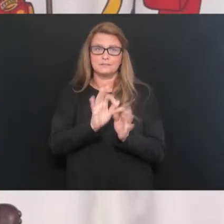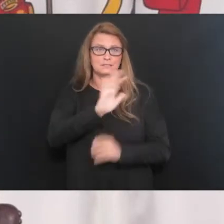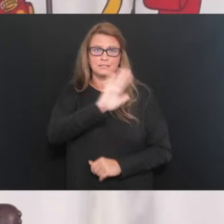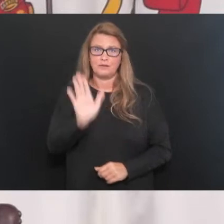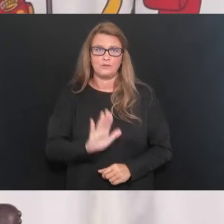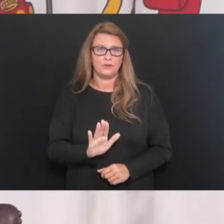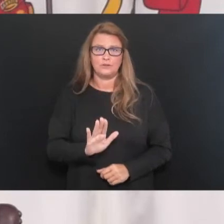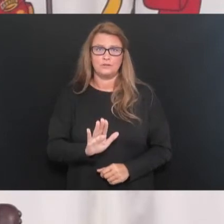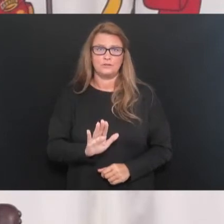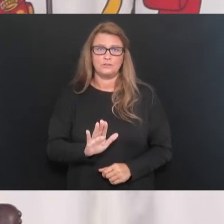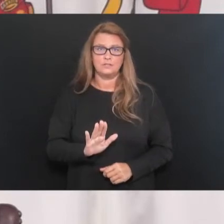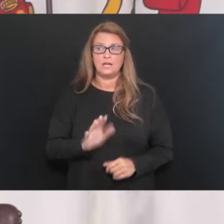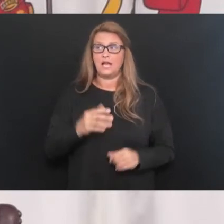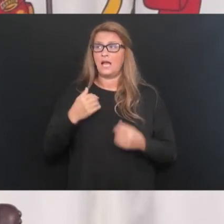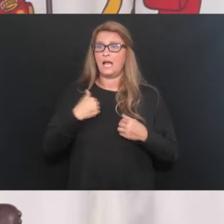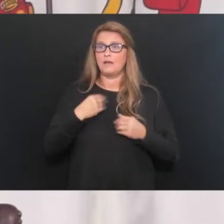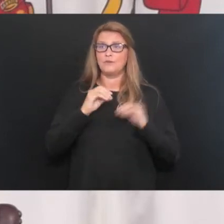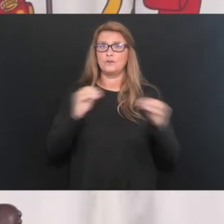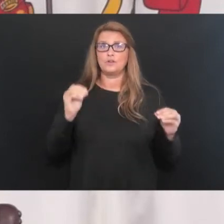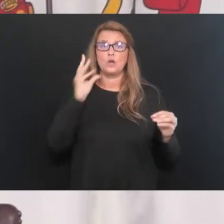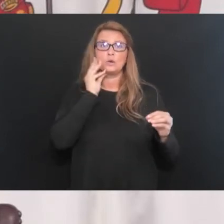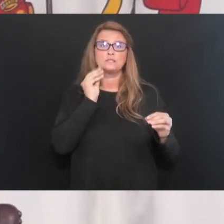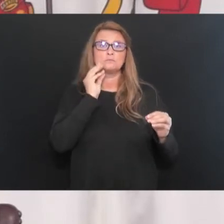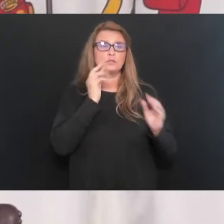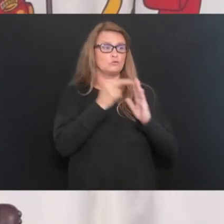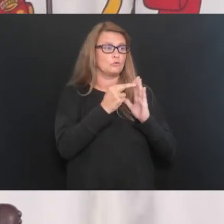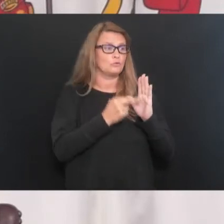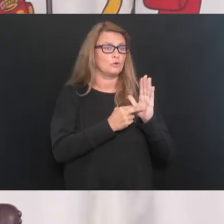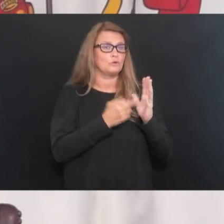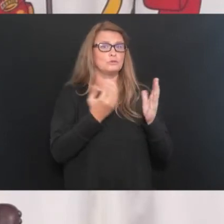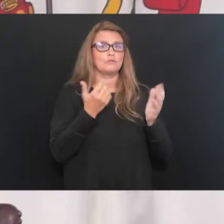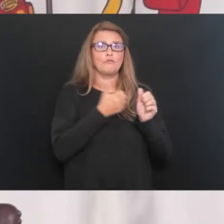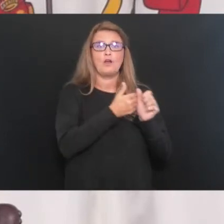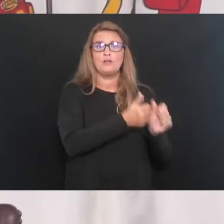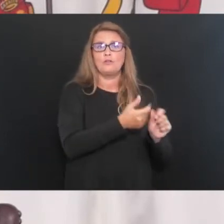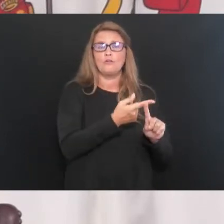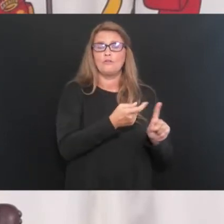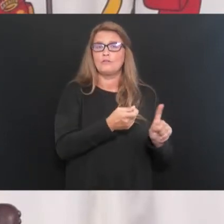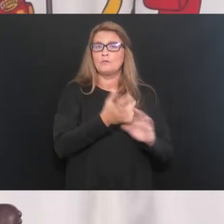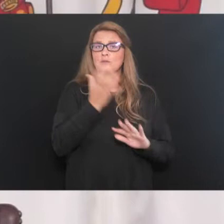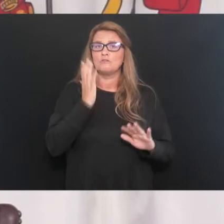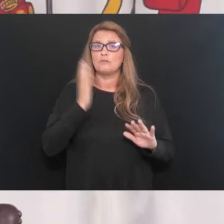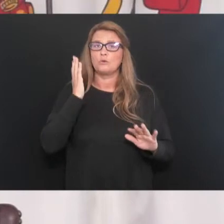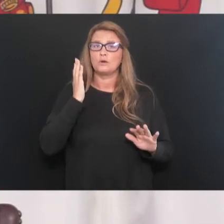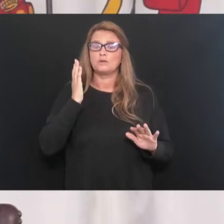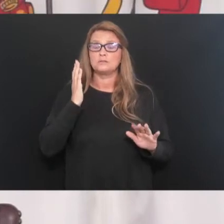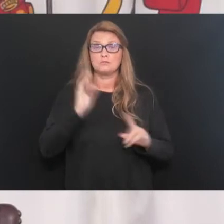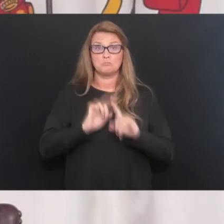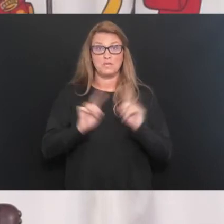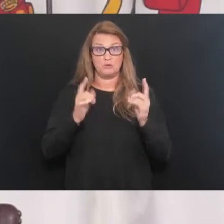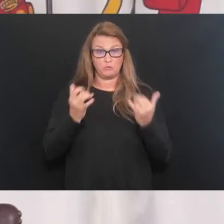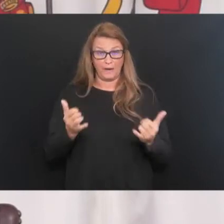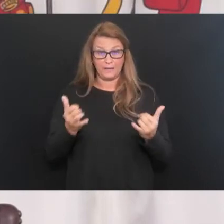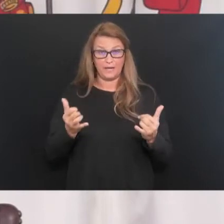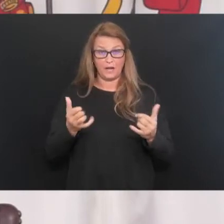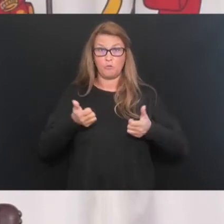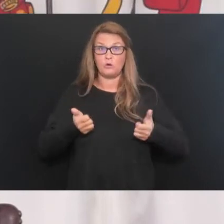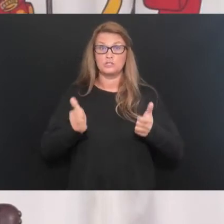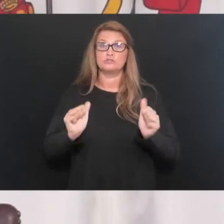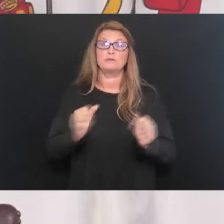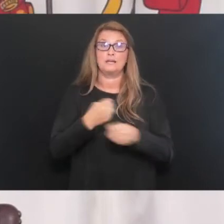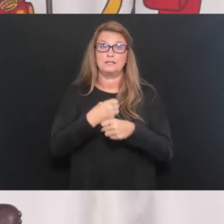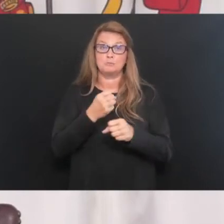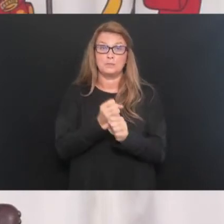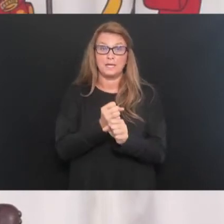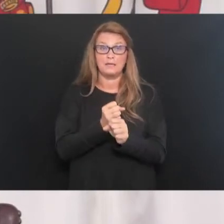is no playbook, just like I've said a bunch of times. We're moving again right now to ensure the safety of our